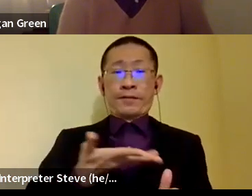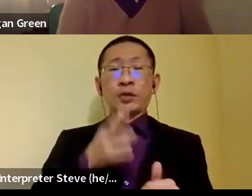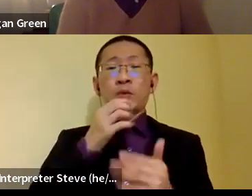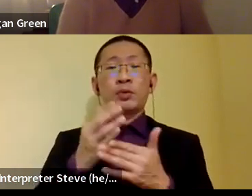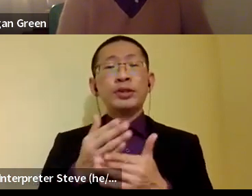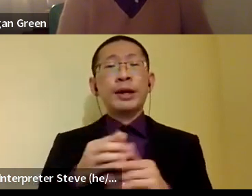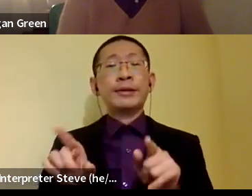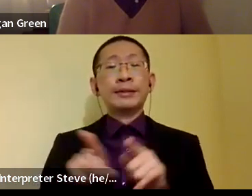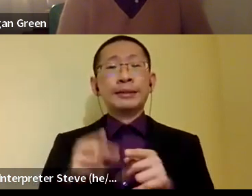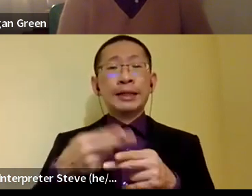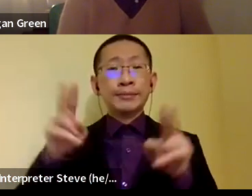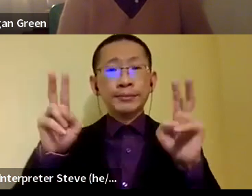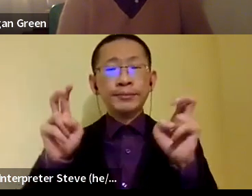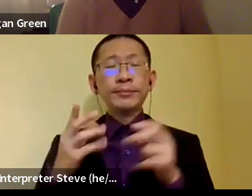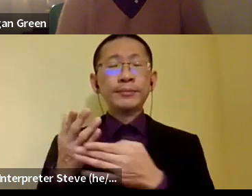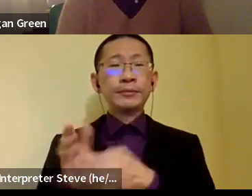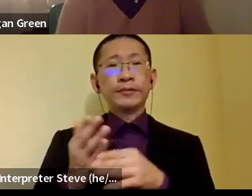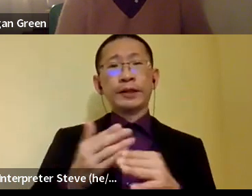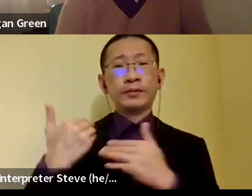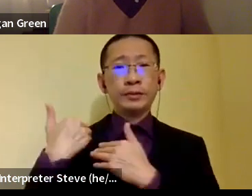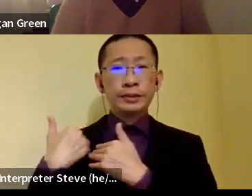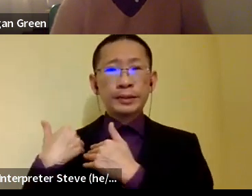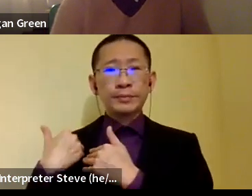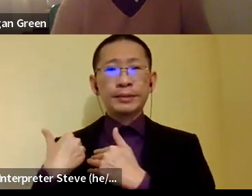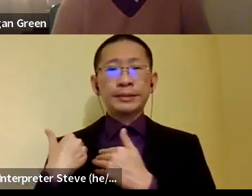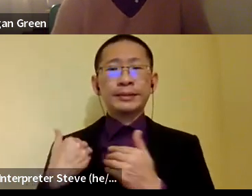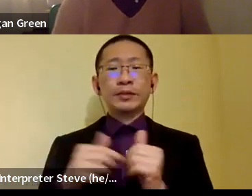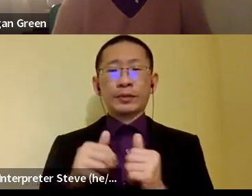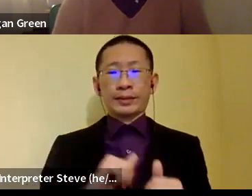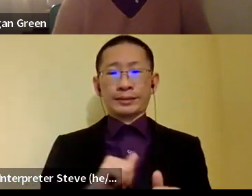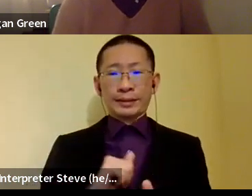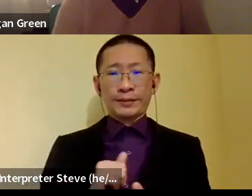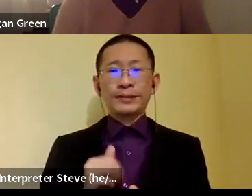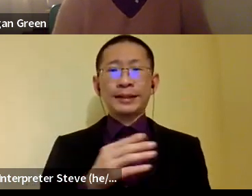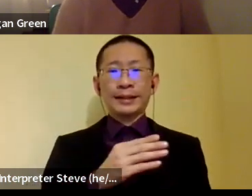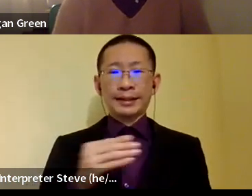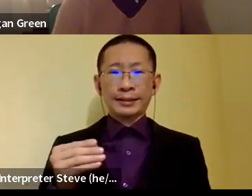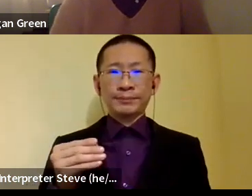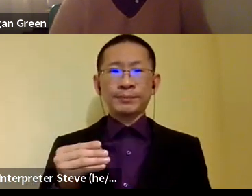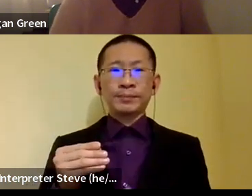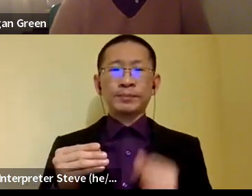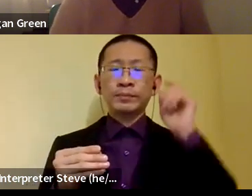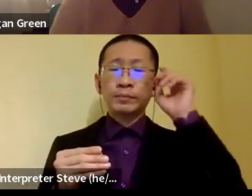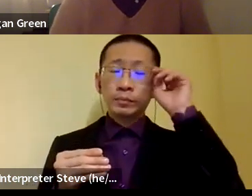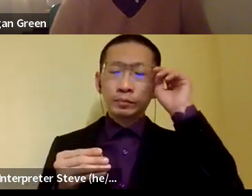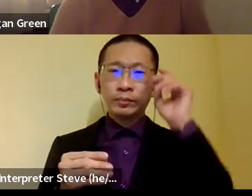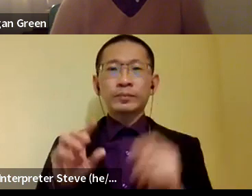same title and divide responsibilities amongst ourselves. And, you know, Deidre has really